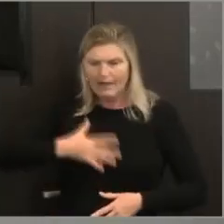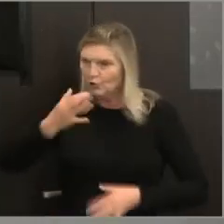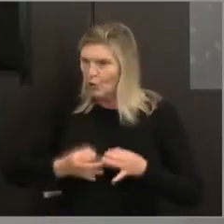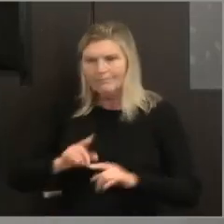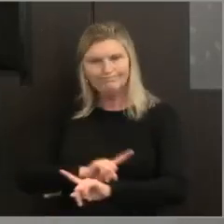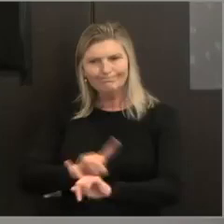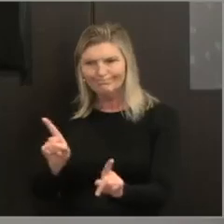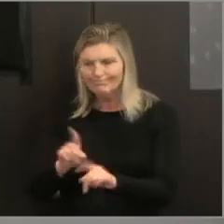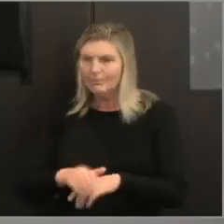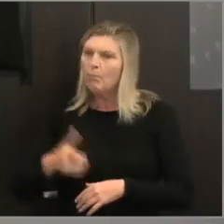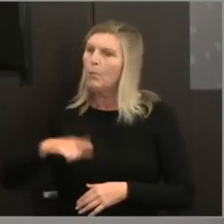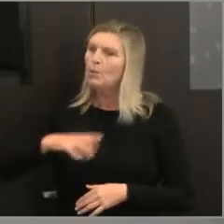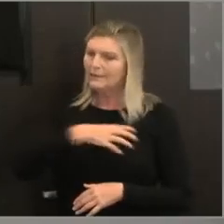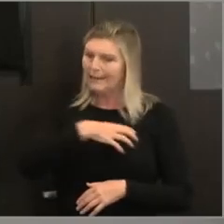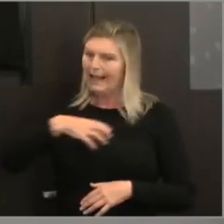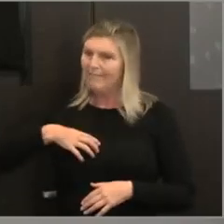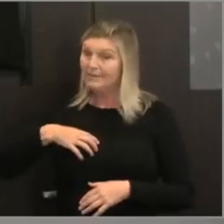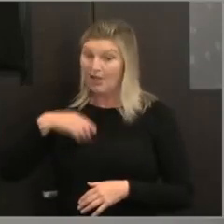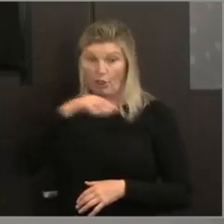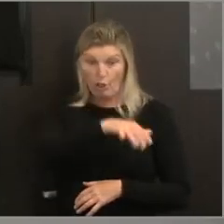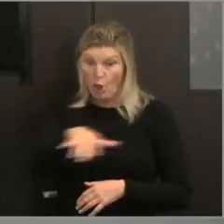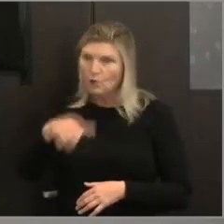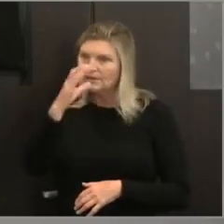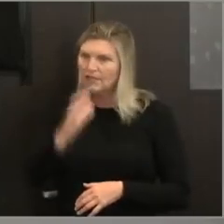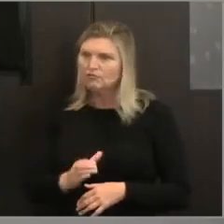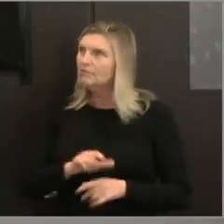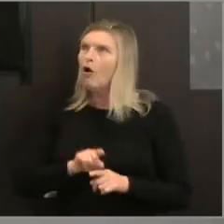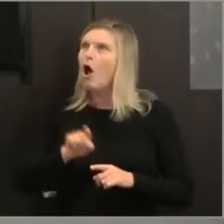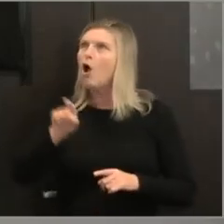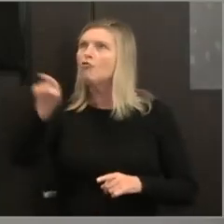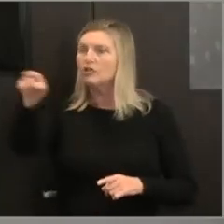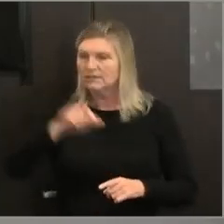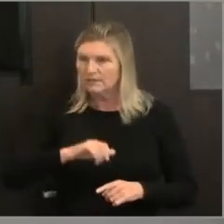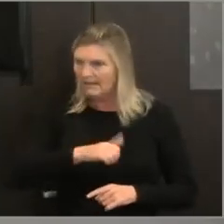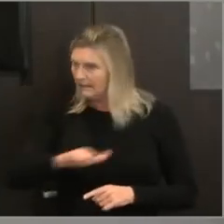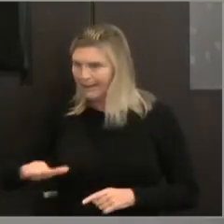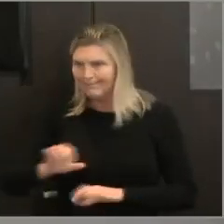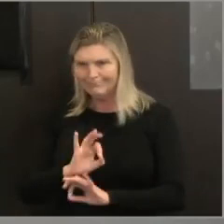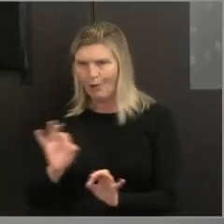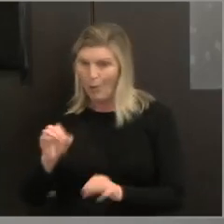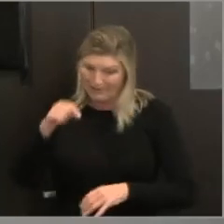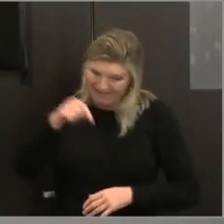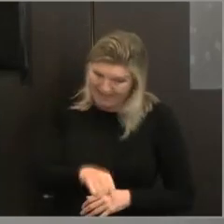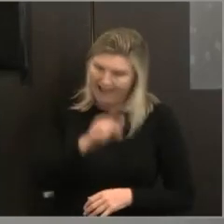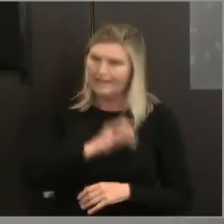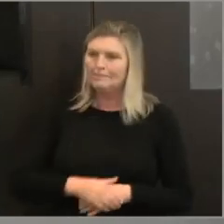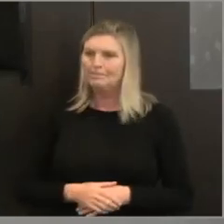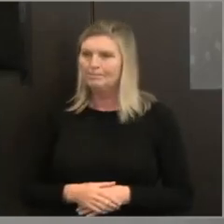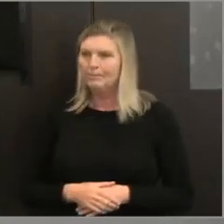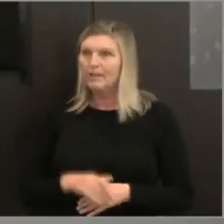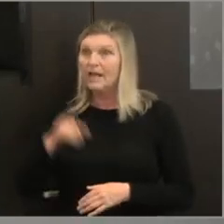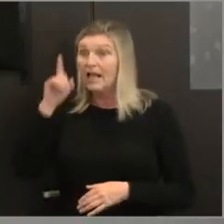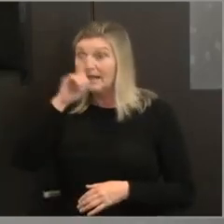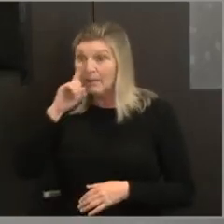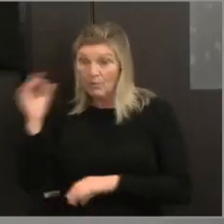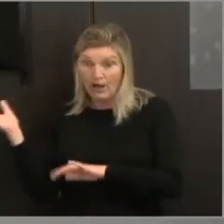self-determination because the government in those countries was not across a stretch of water. The settlers there did not